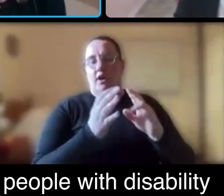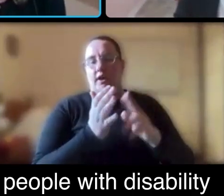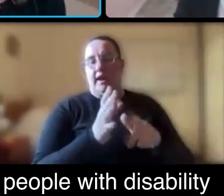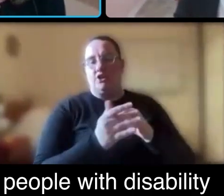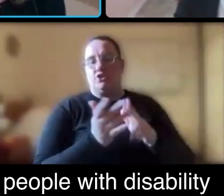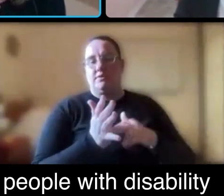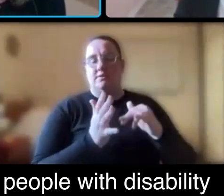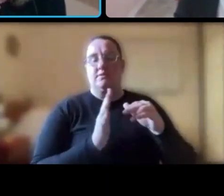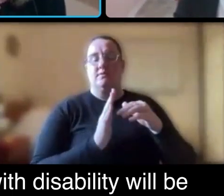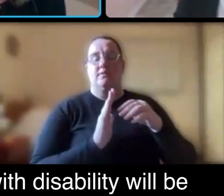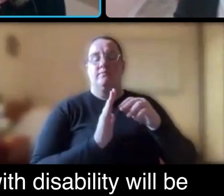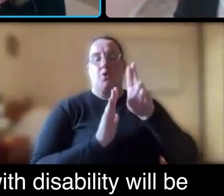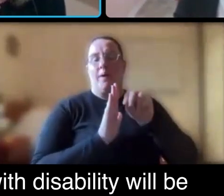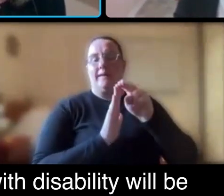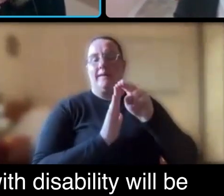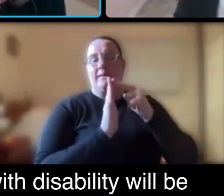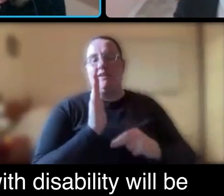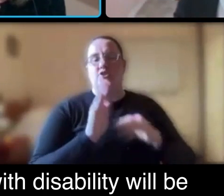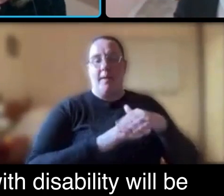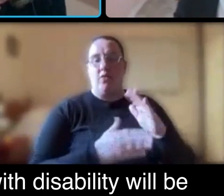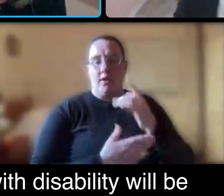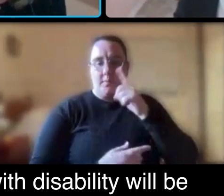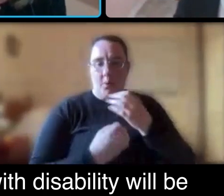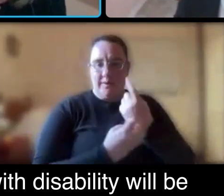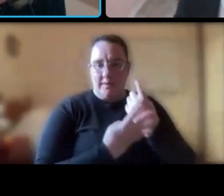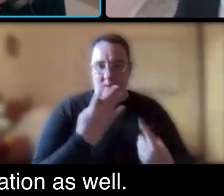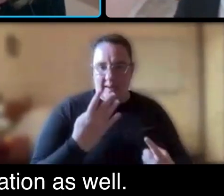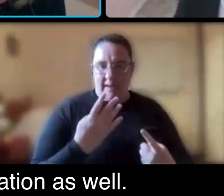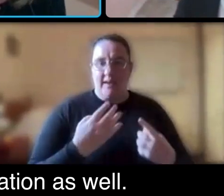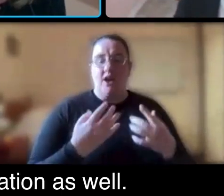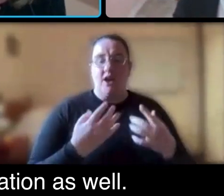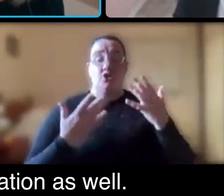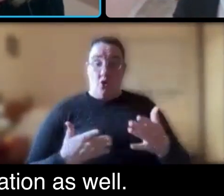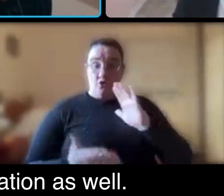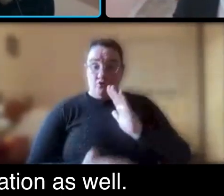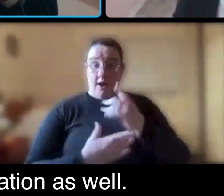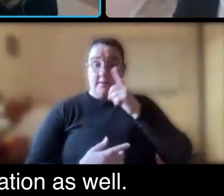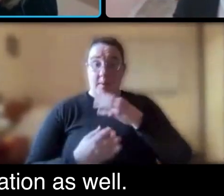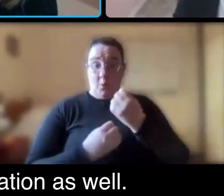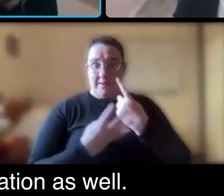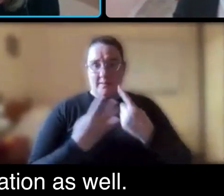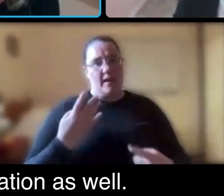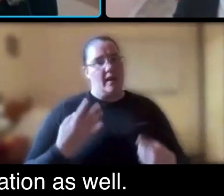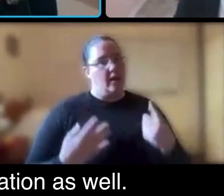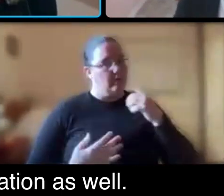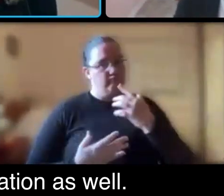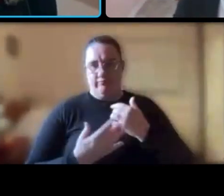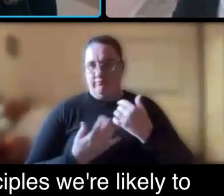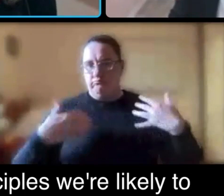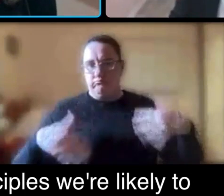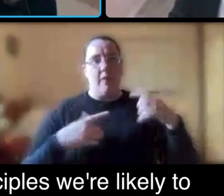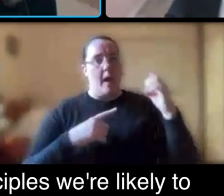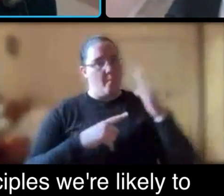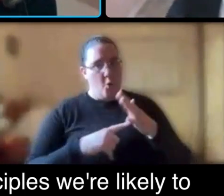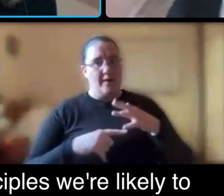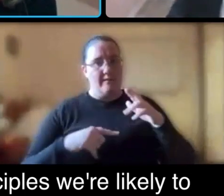needs of people with disability will be, and the rights of people with disability will be central to this legislation as well. We